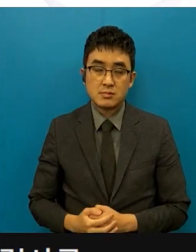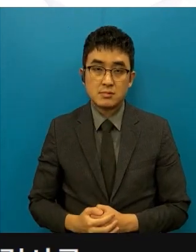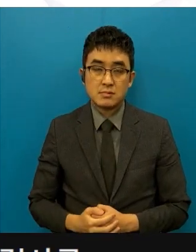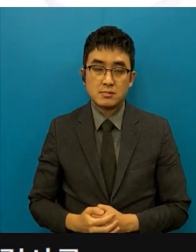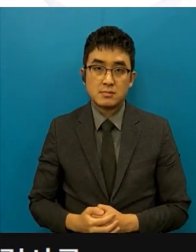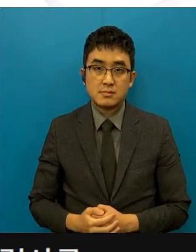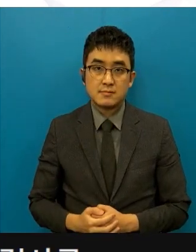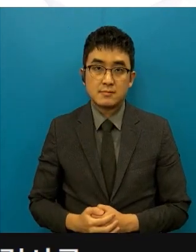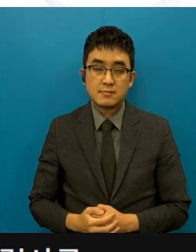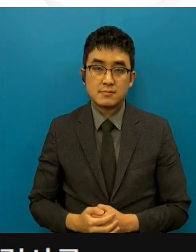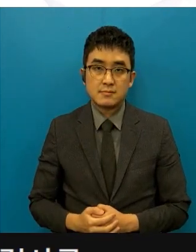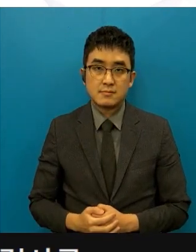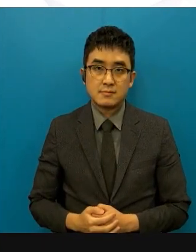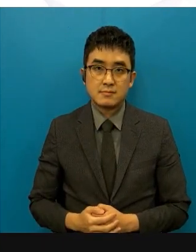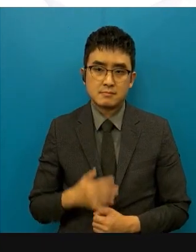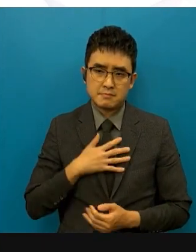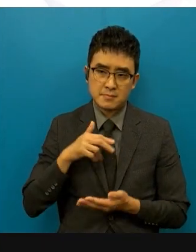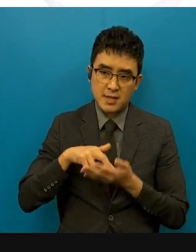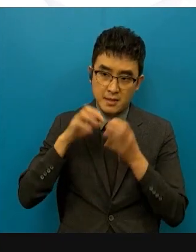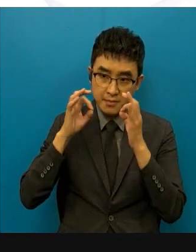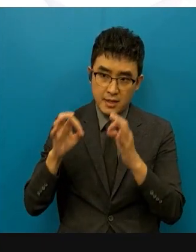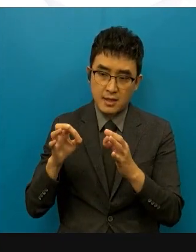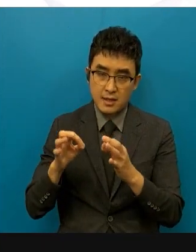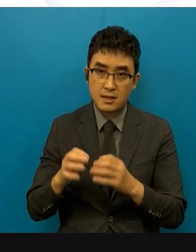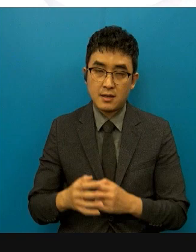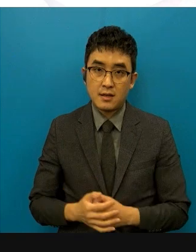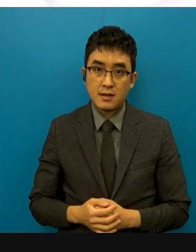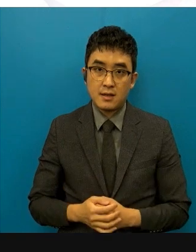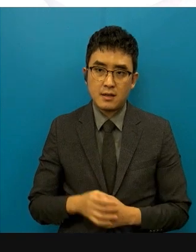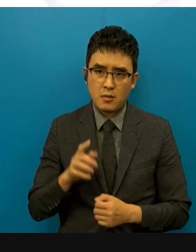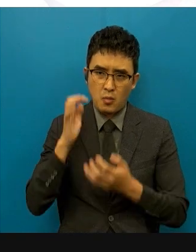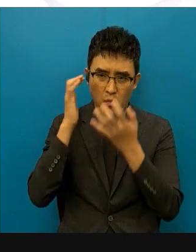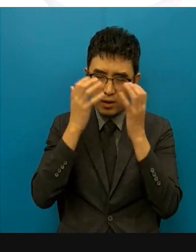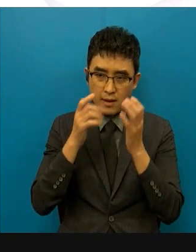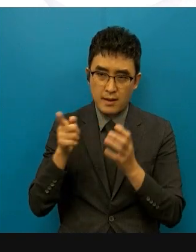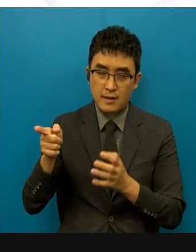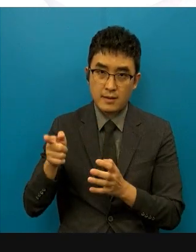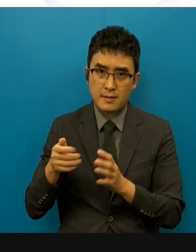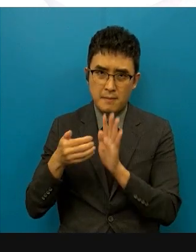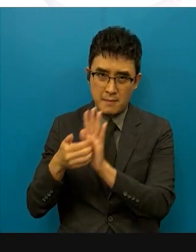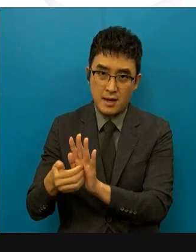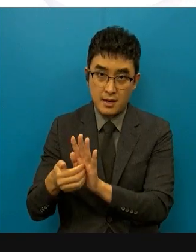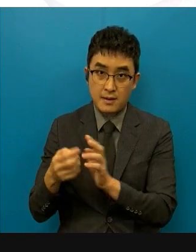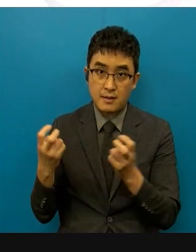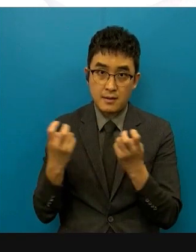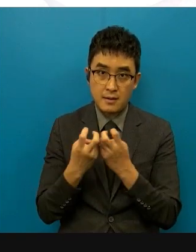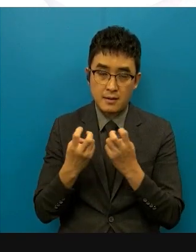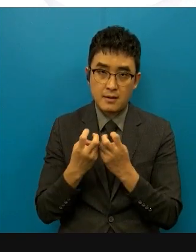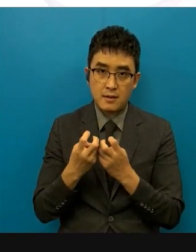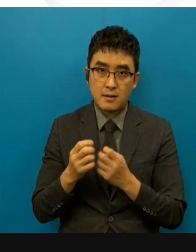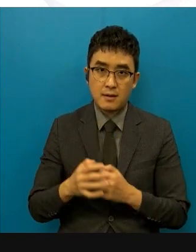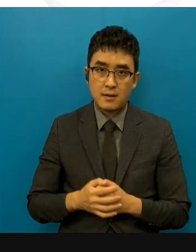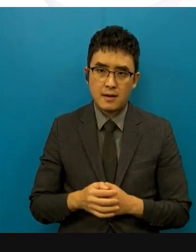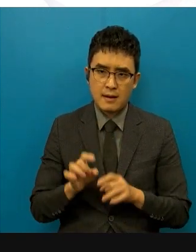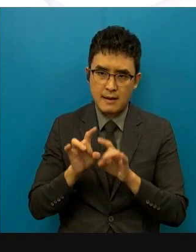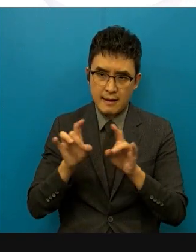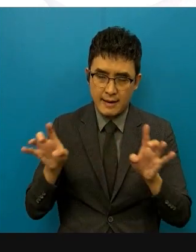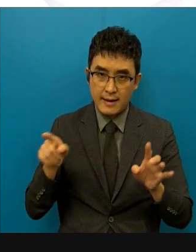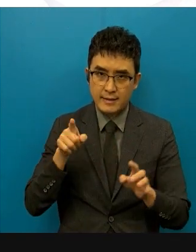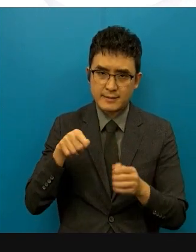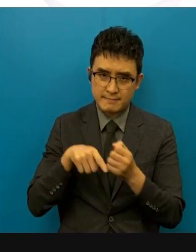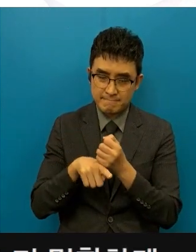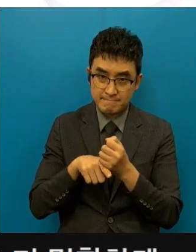clearly, and from there on we can proceed to have a fruitful, productive